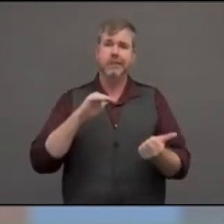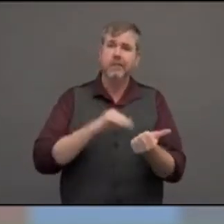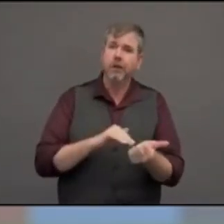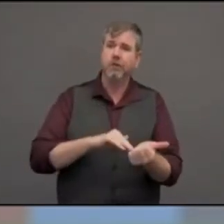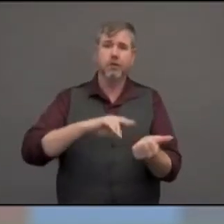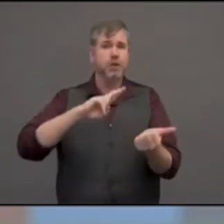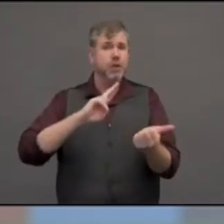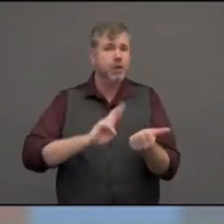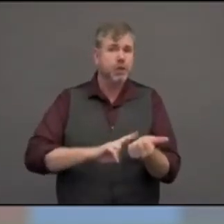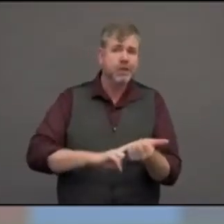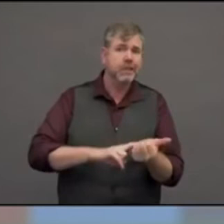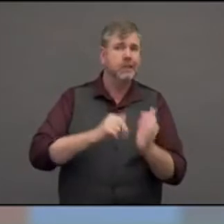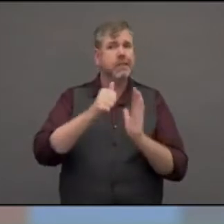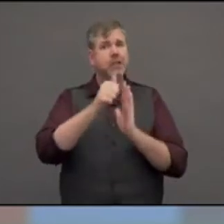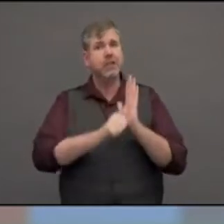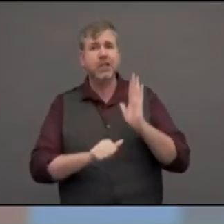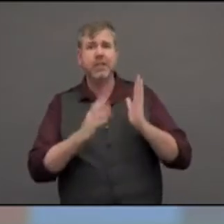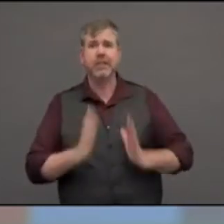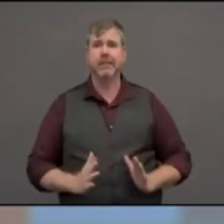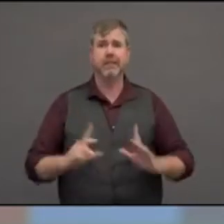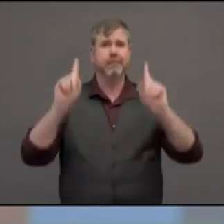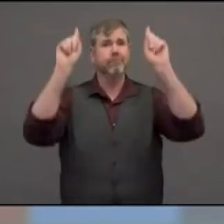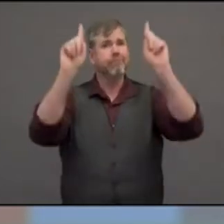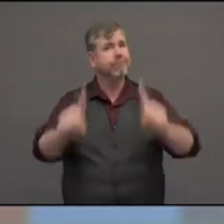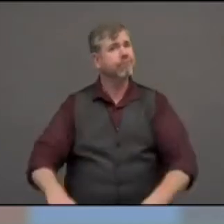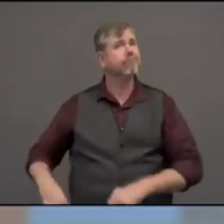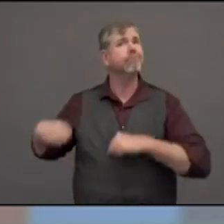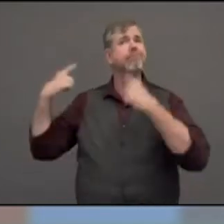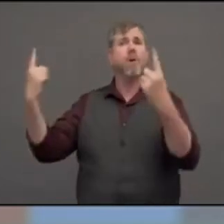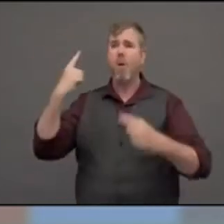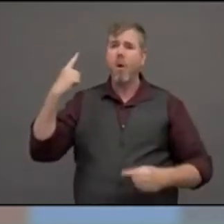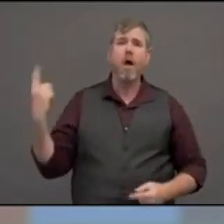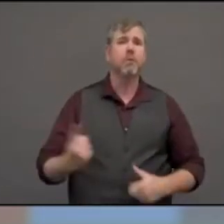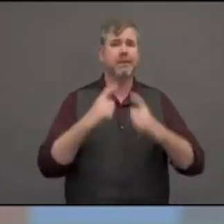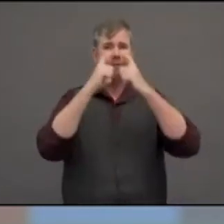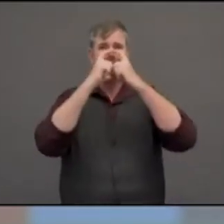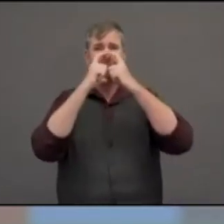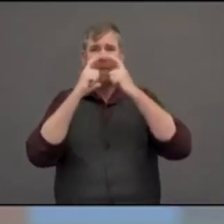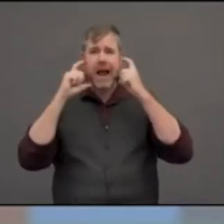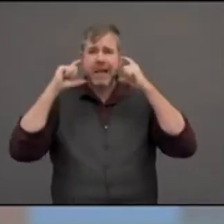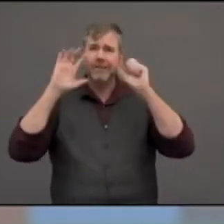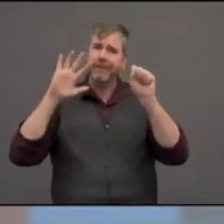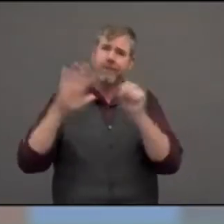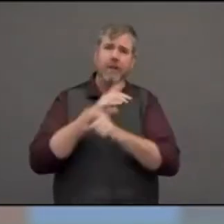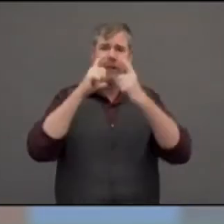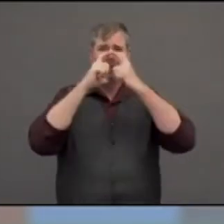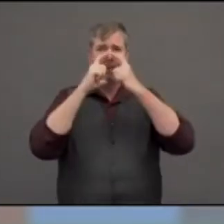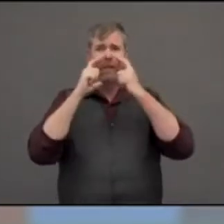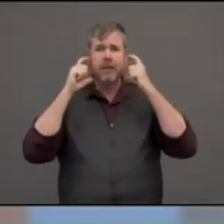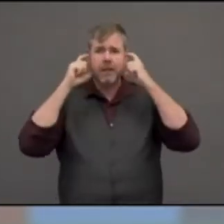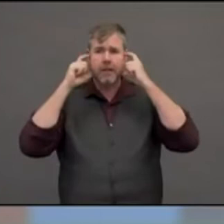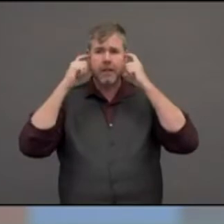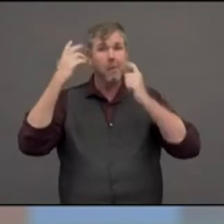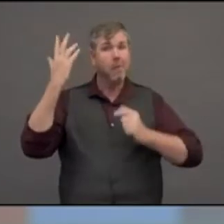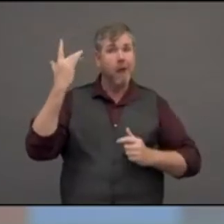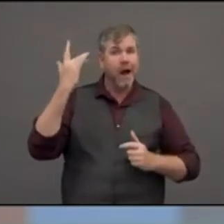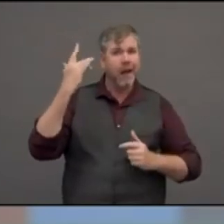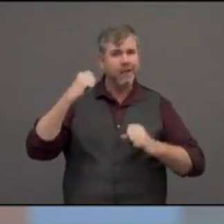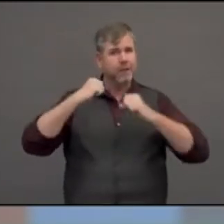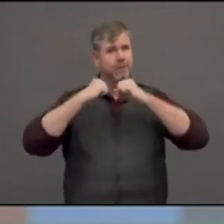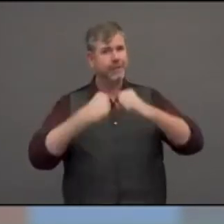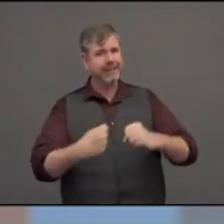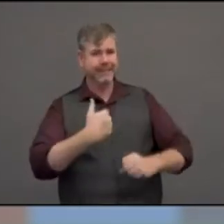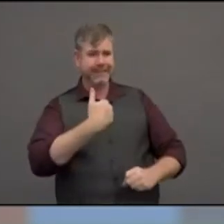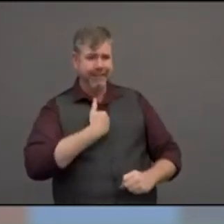face coverings, face masks. They've worn masks because it protects either you or the person you're around. And so we know this